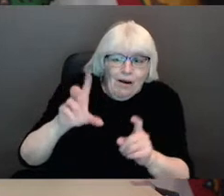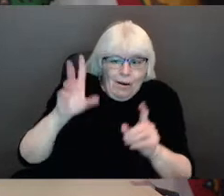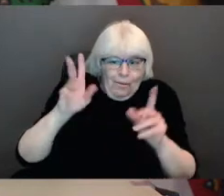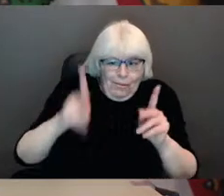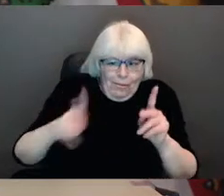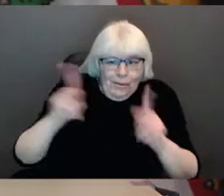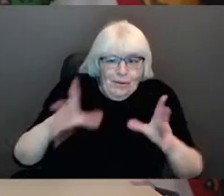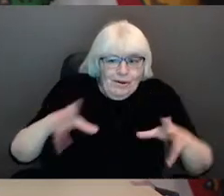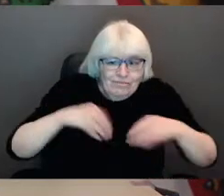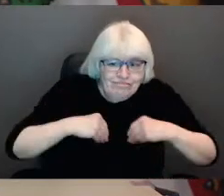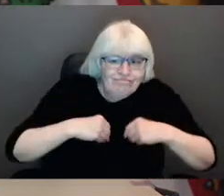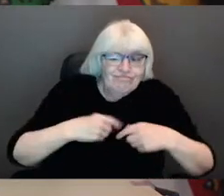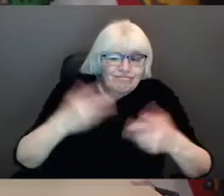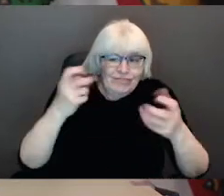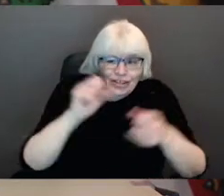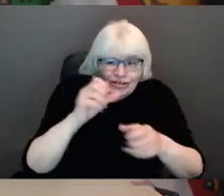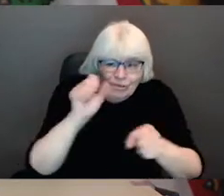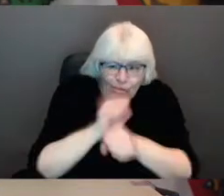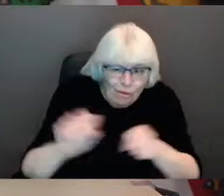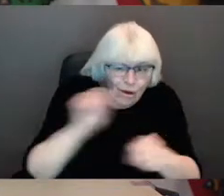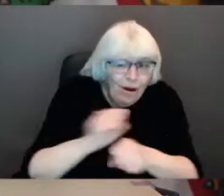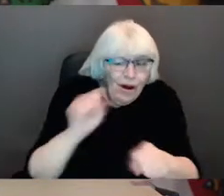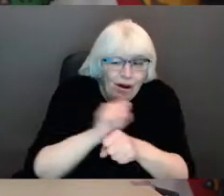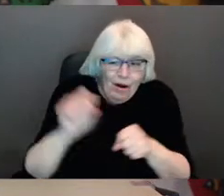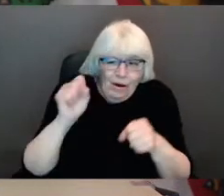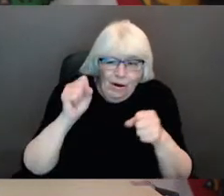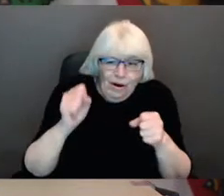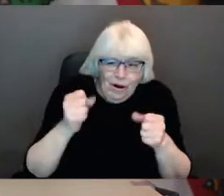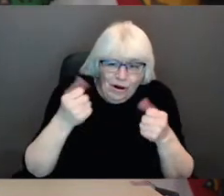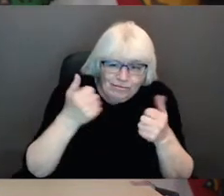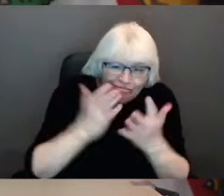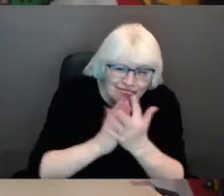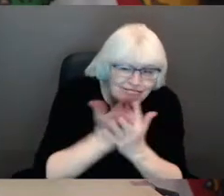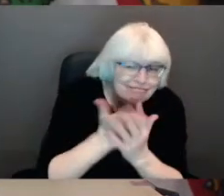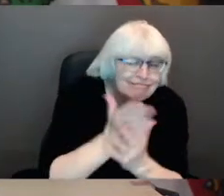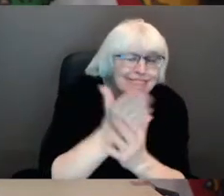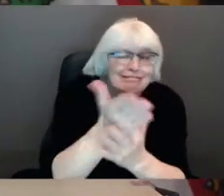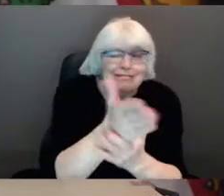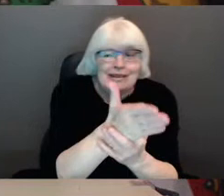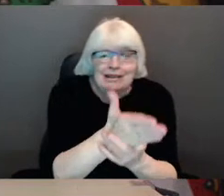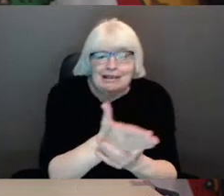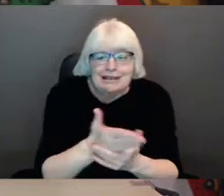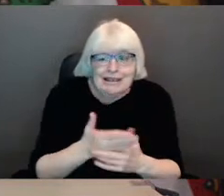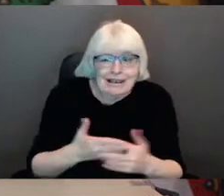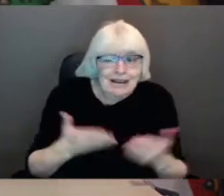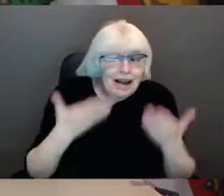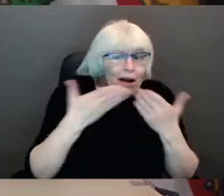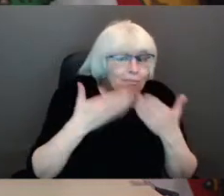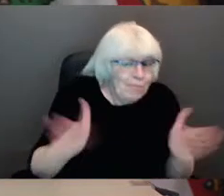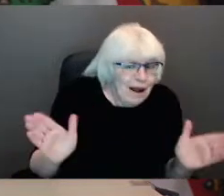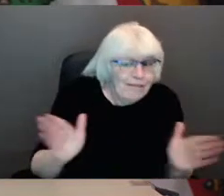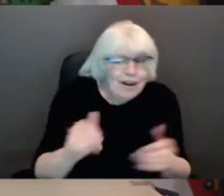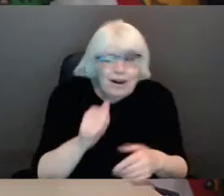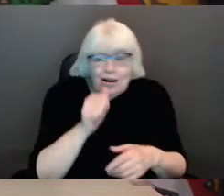can in this difficult time to make this as easy as possible in both our public and private healthcare settings.